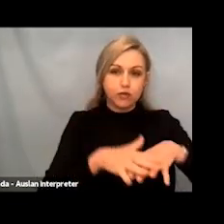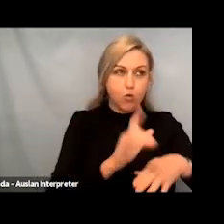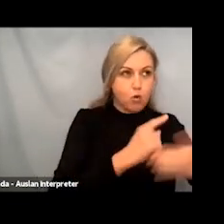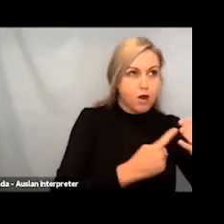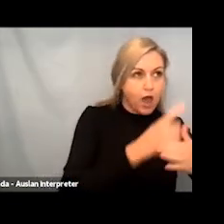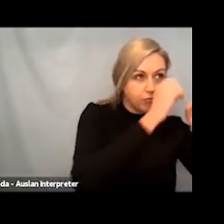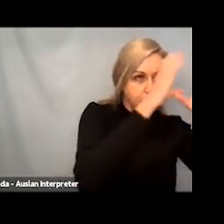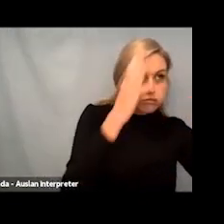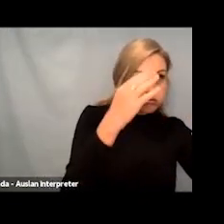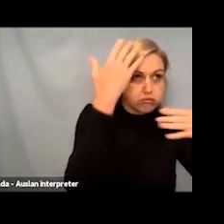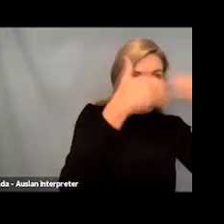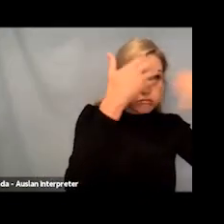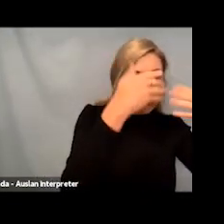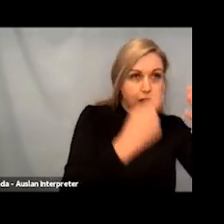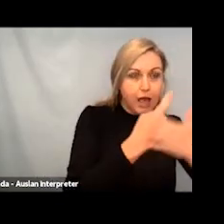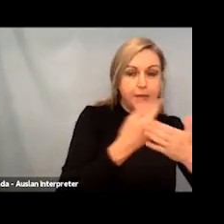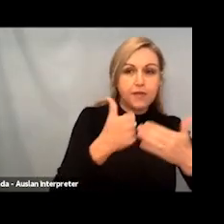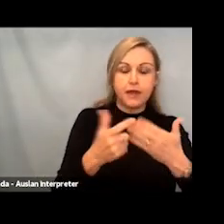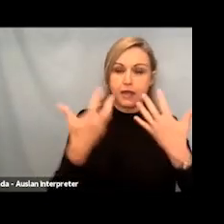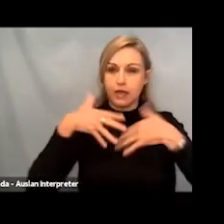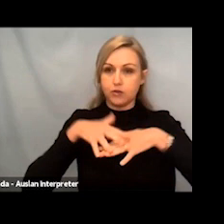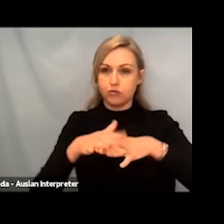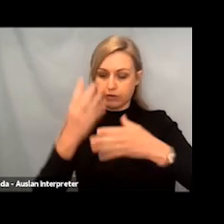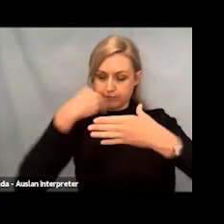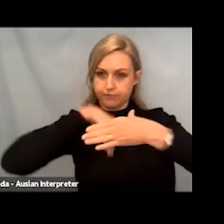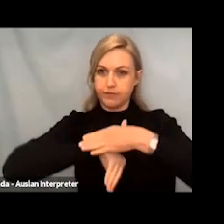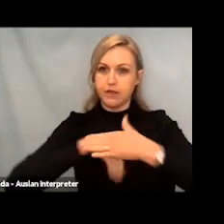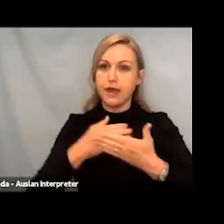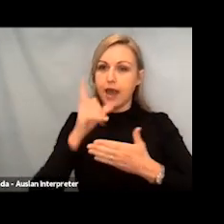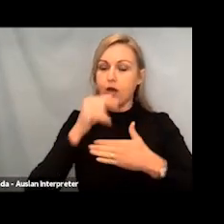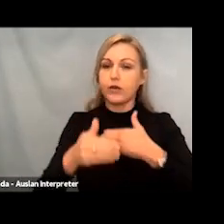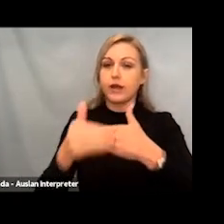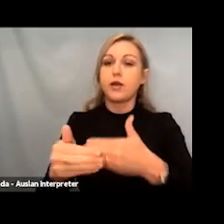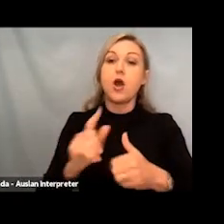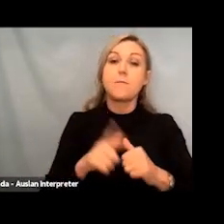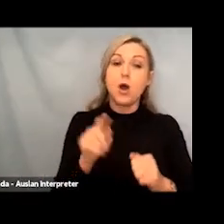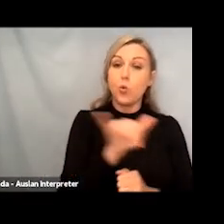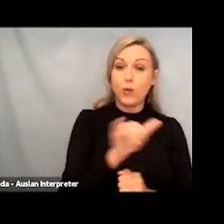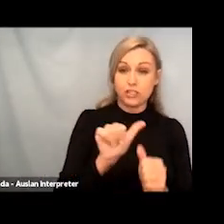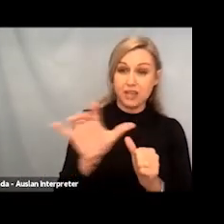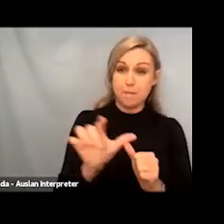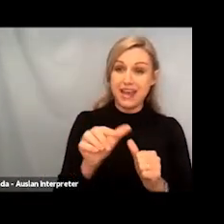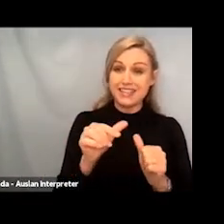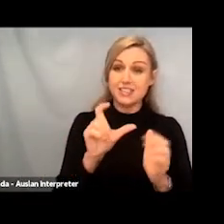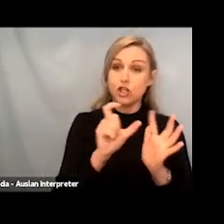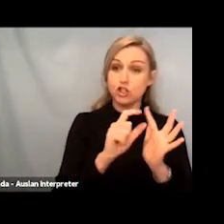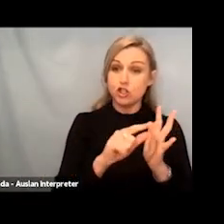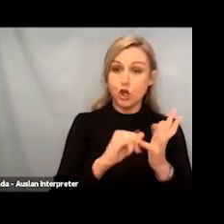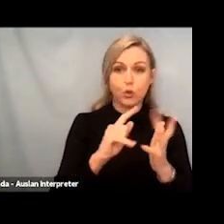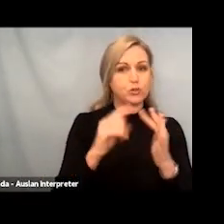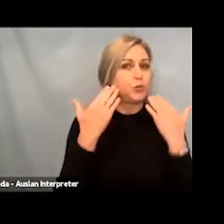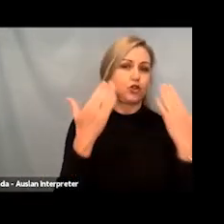planning for next steps. And again, we don't know what the best modality and dose of that is really. So what's SIMAR?